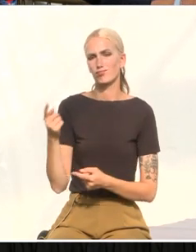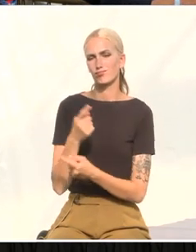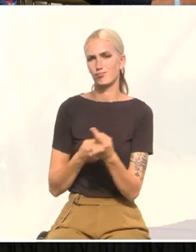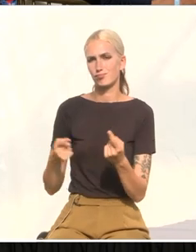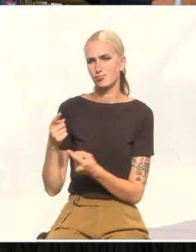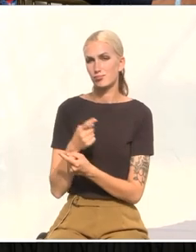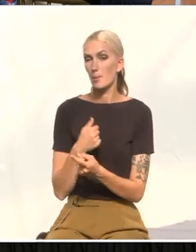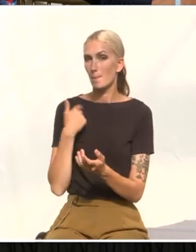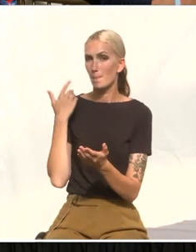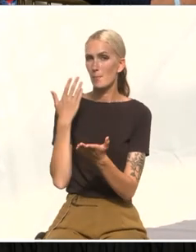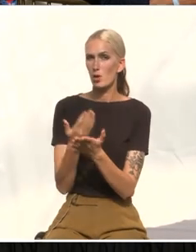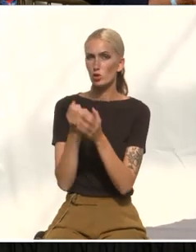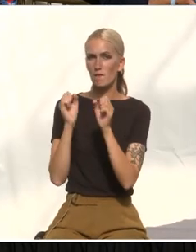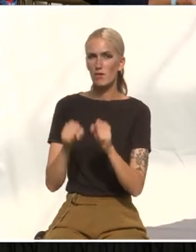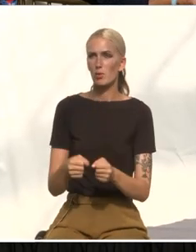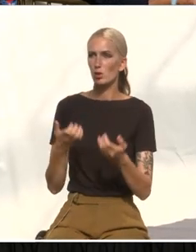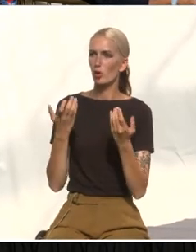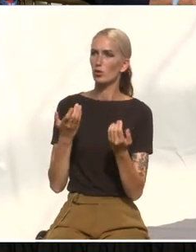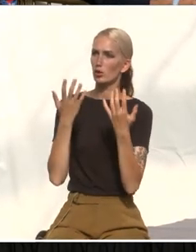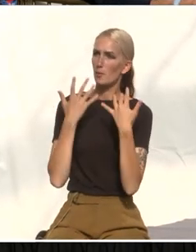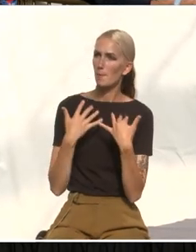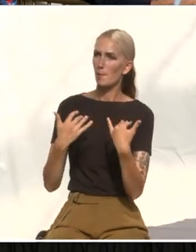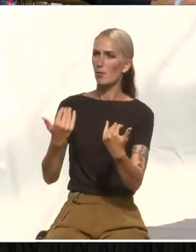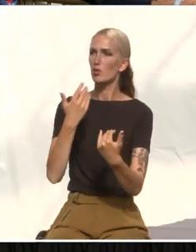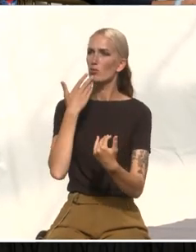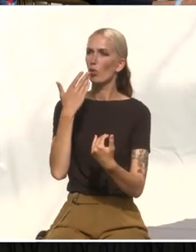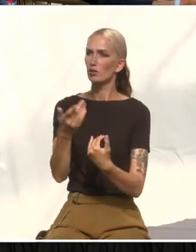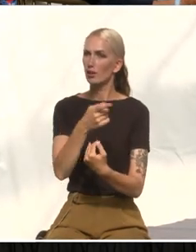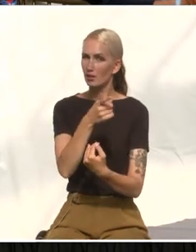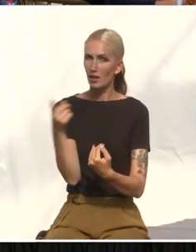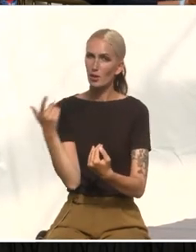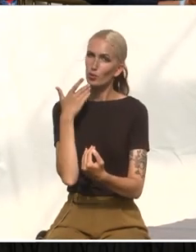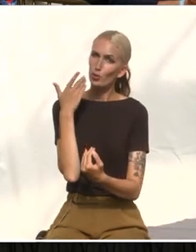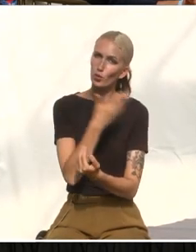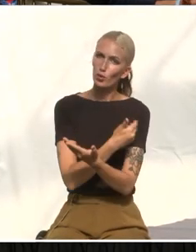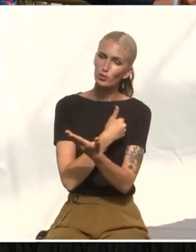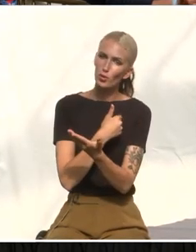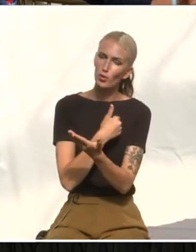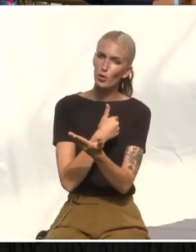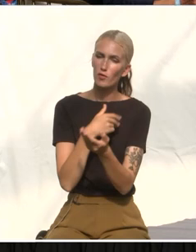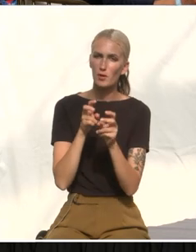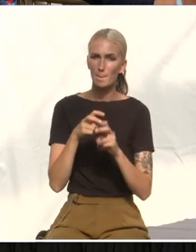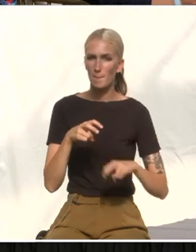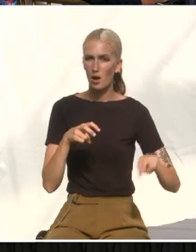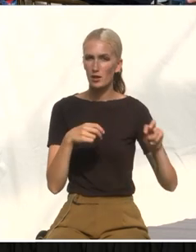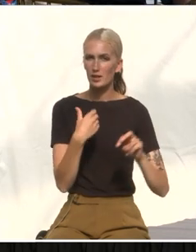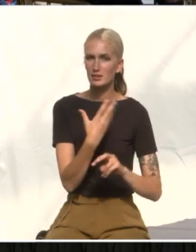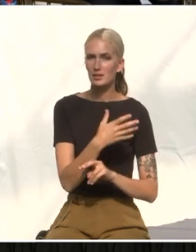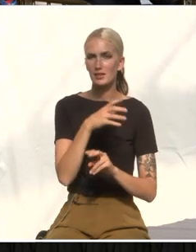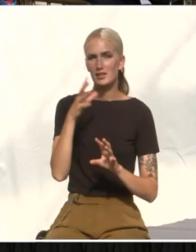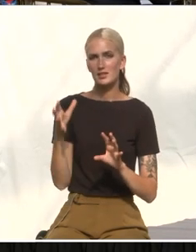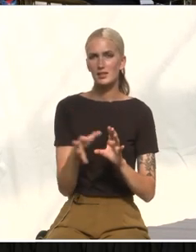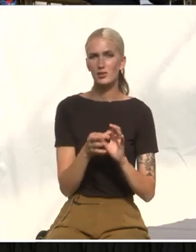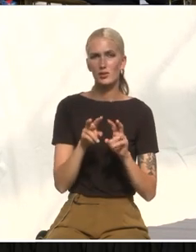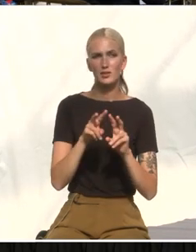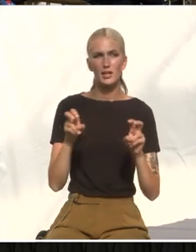the time to ask from you, dear audience, do you have any questions to our panelists? around the topic of men's mental